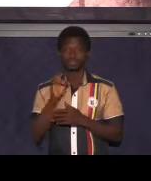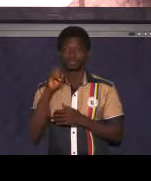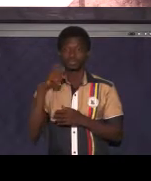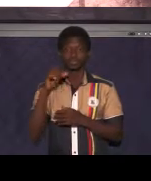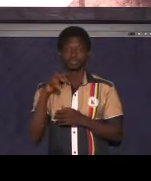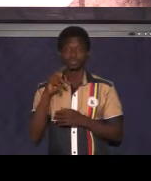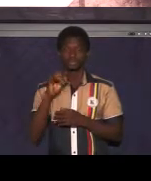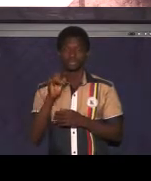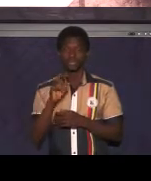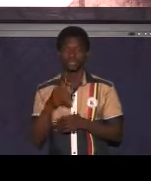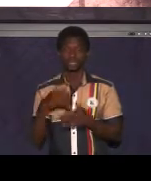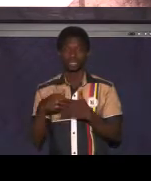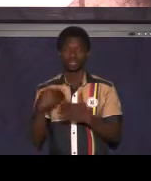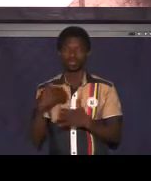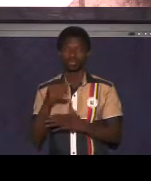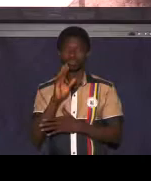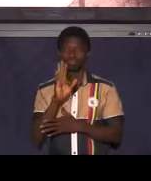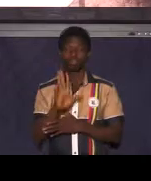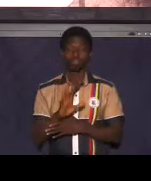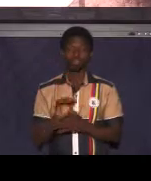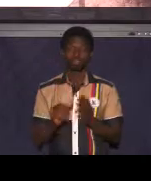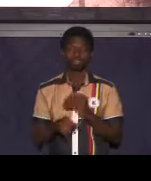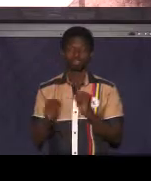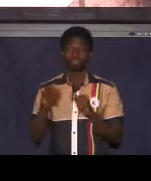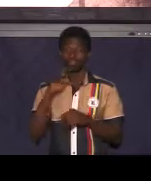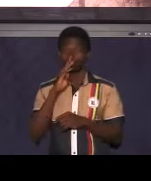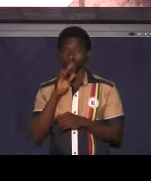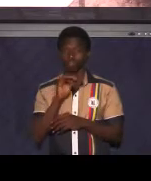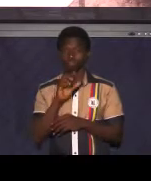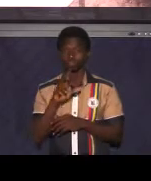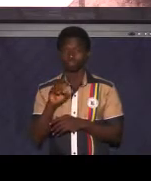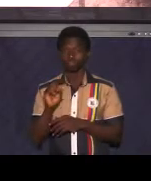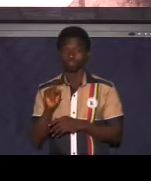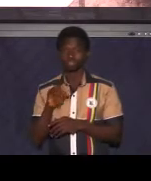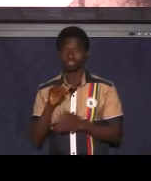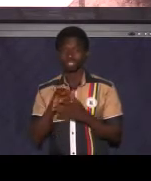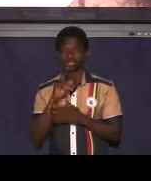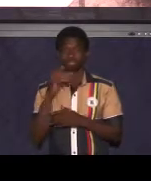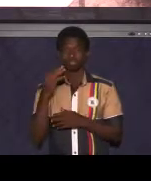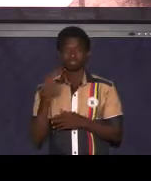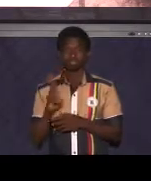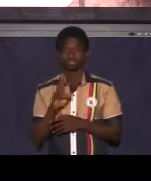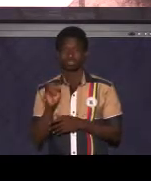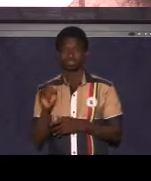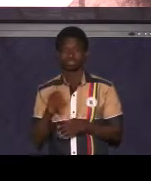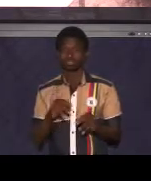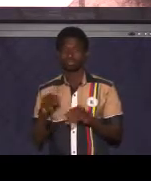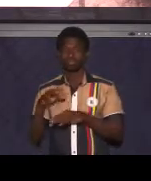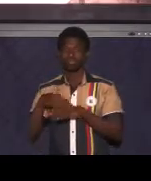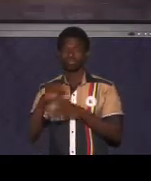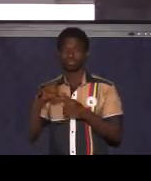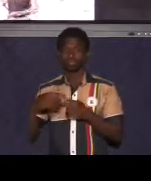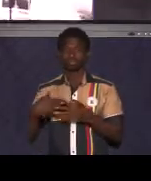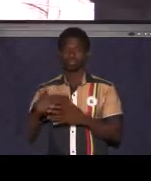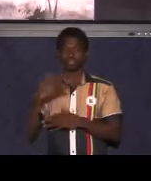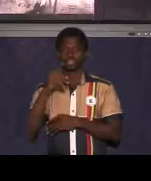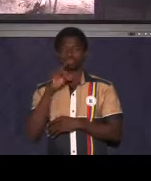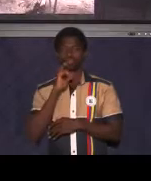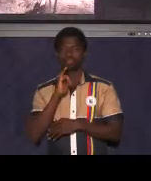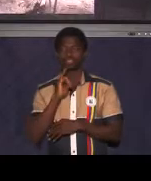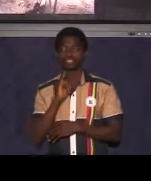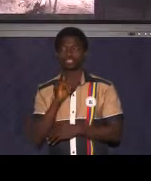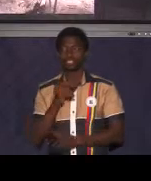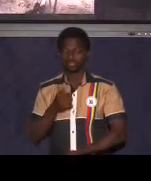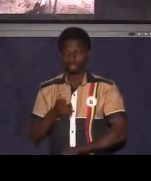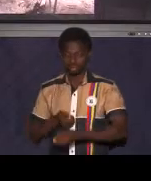pressure is exerted before your toilet could be flushed. So that's one of the uses too. Moving on to the